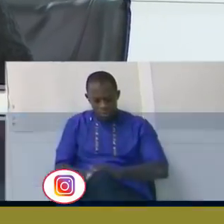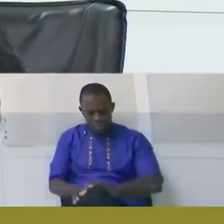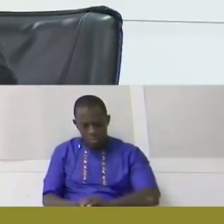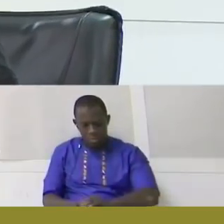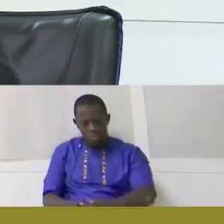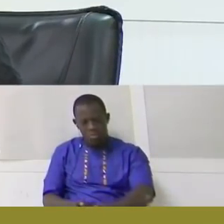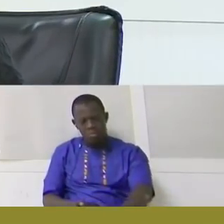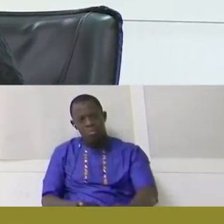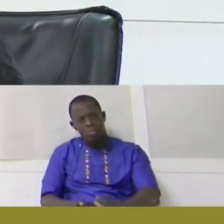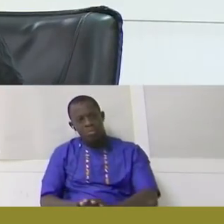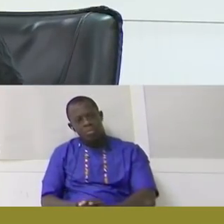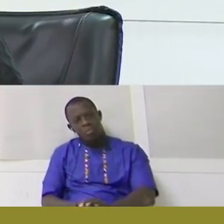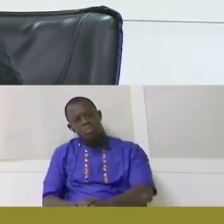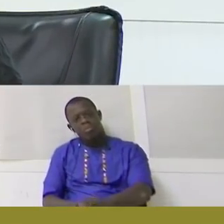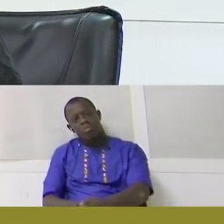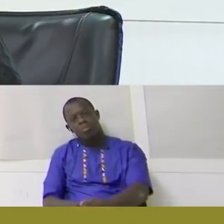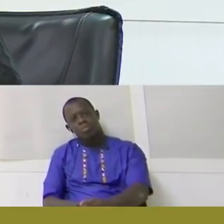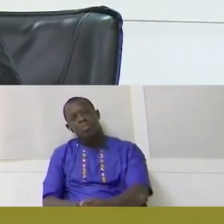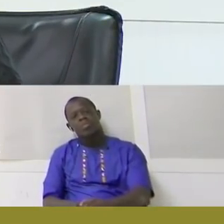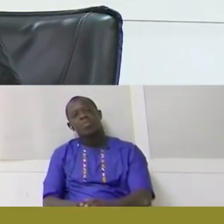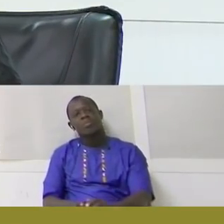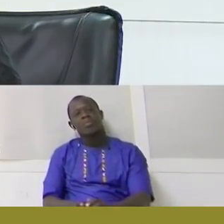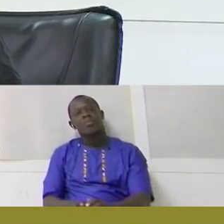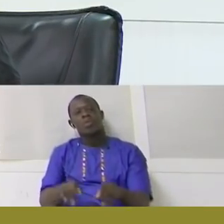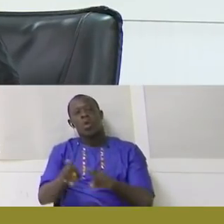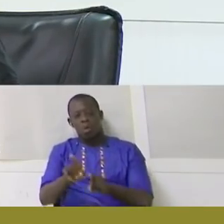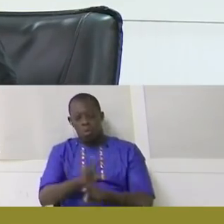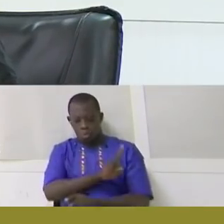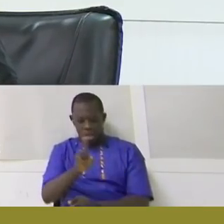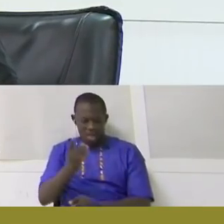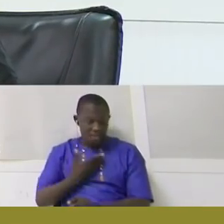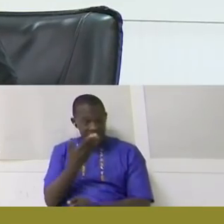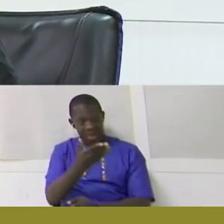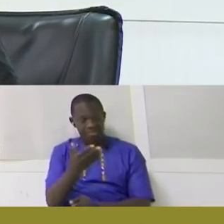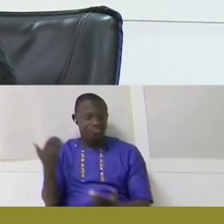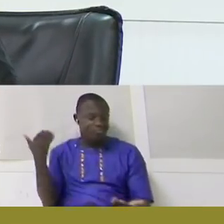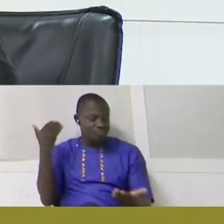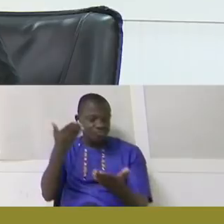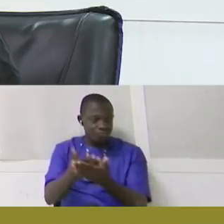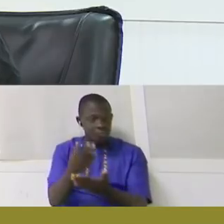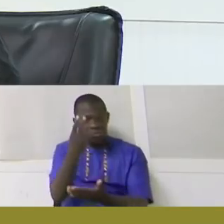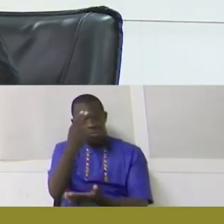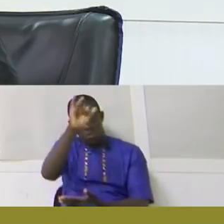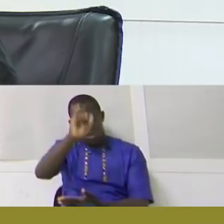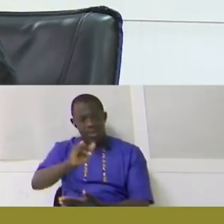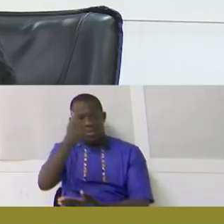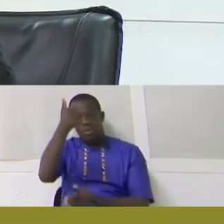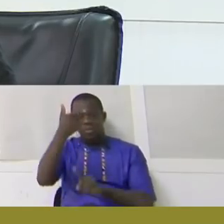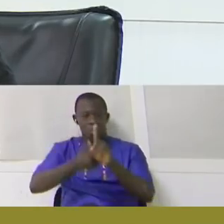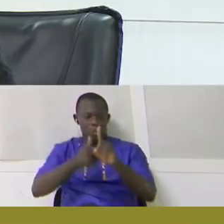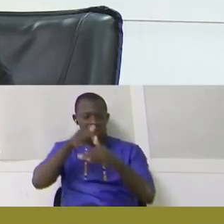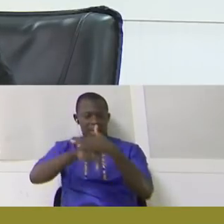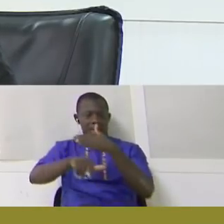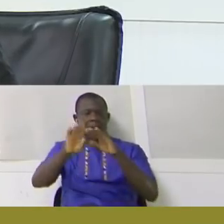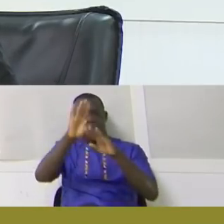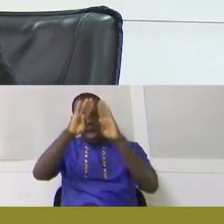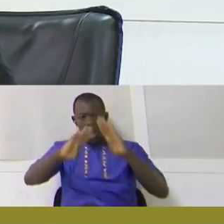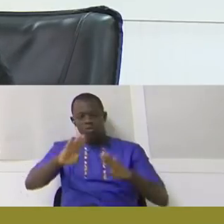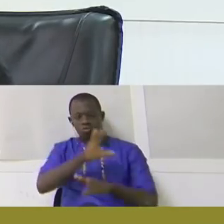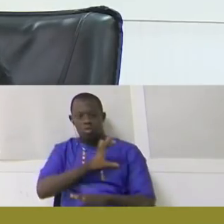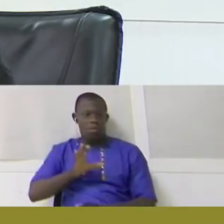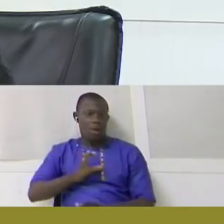Be am fofu nonu 2 years 6 months ker gogu nonu. Until we had 2 years 6 months in that house. Borom ker gi